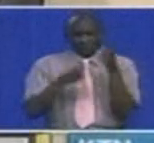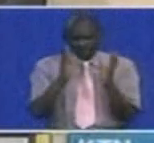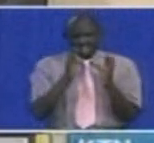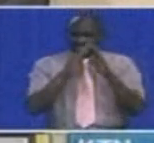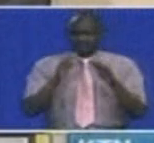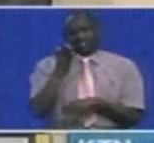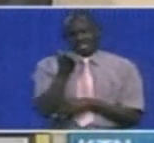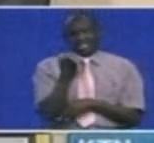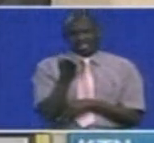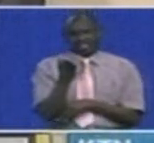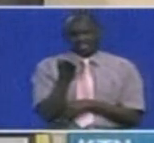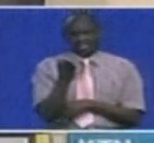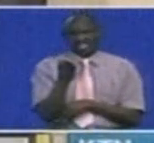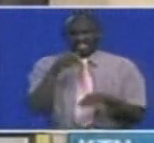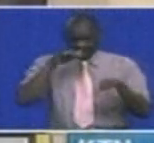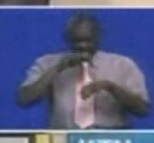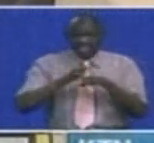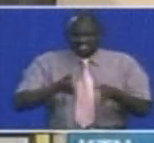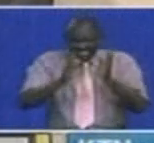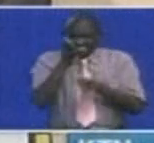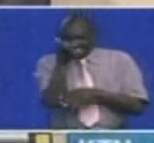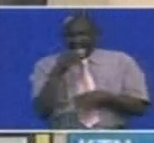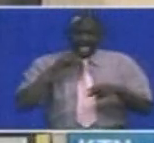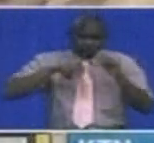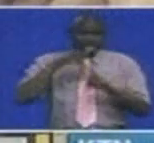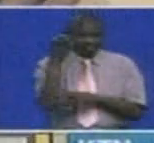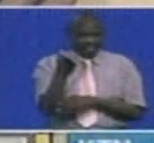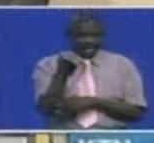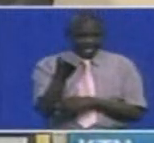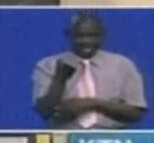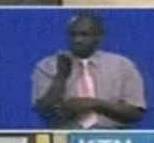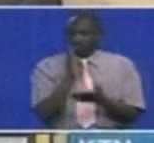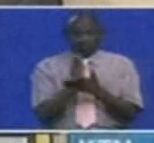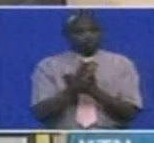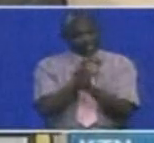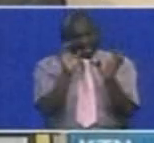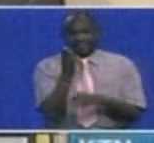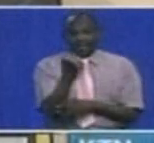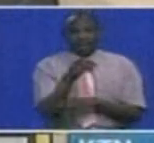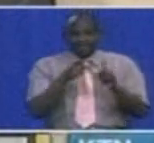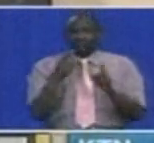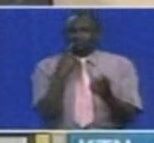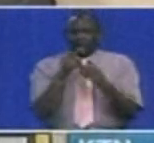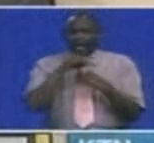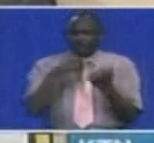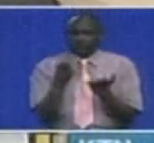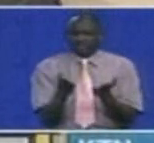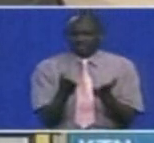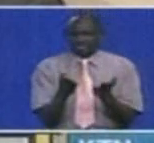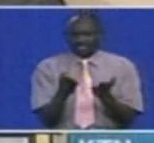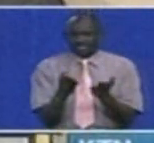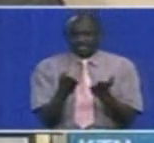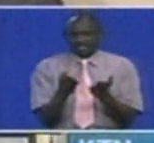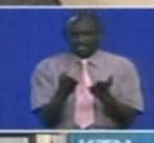houses, in the streets, in the hotels, it's very visible. But we're talking about the